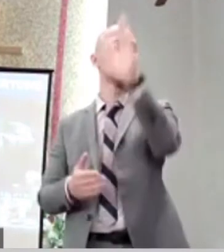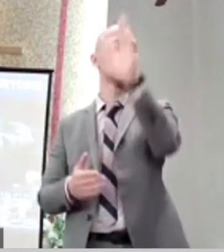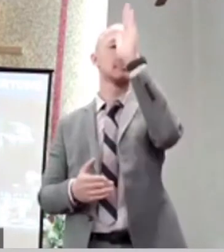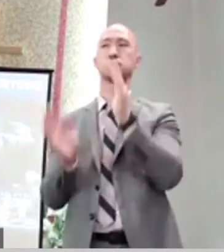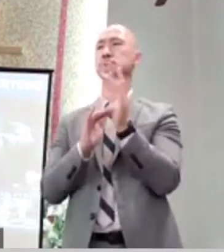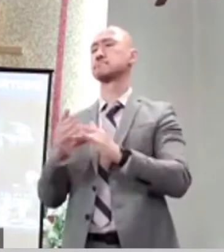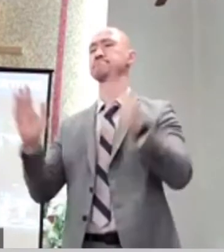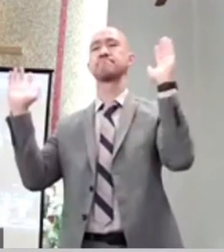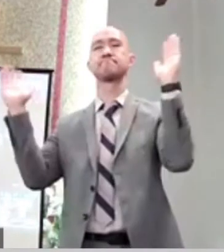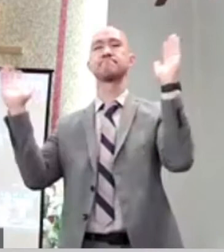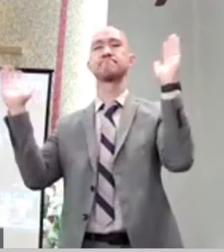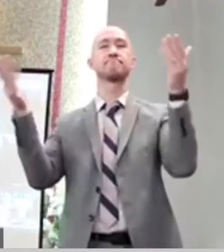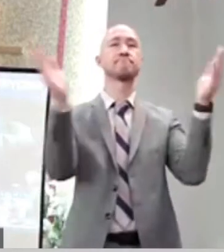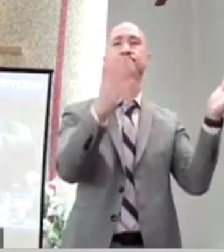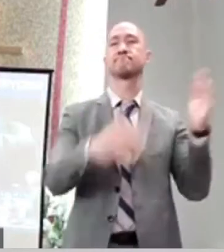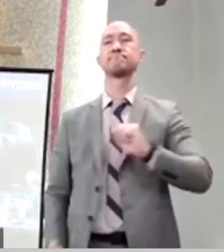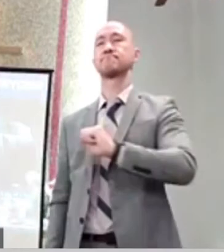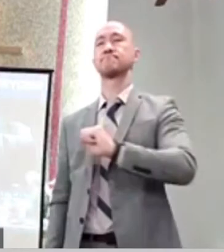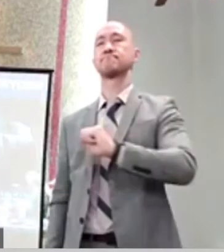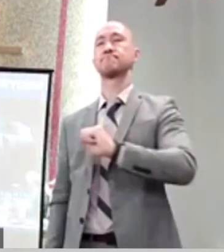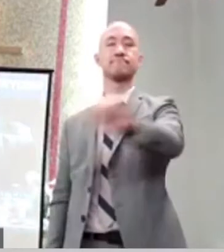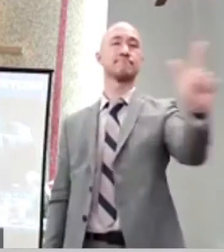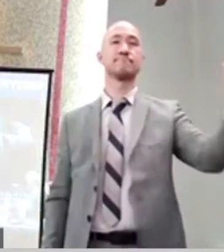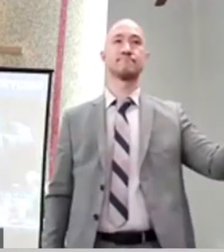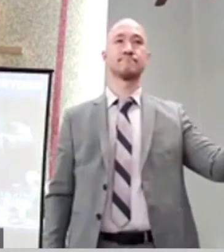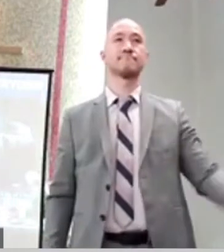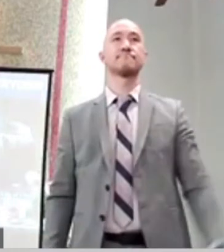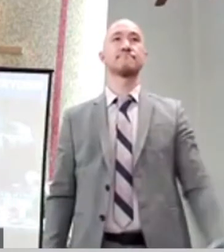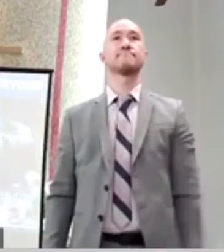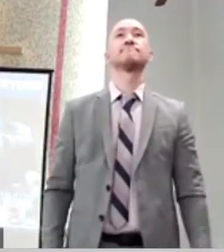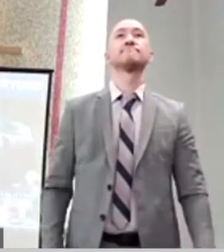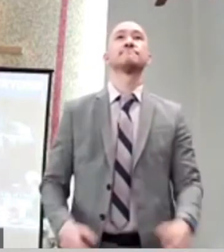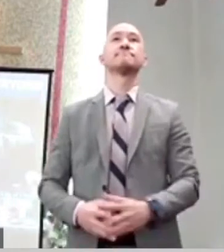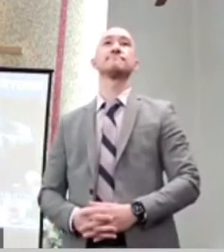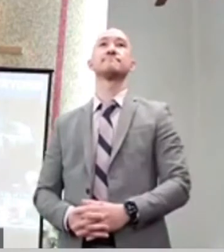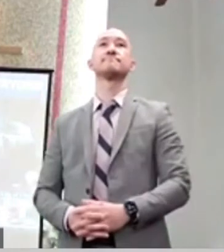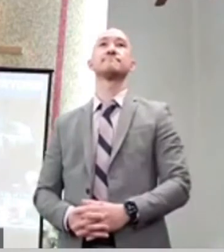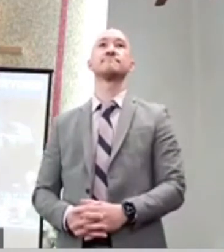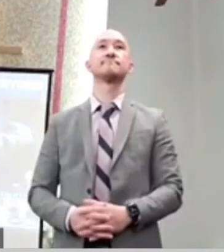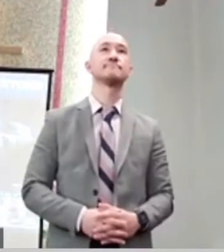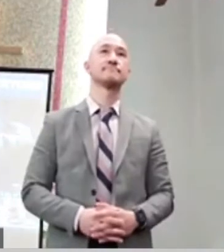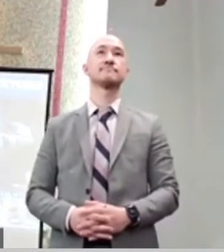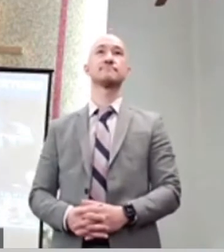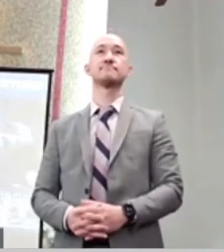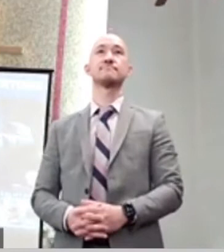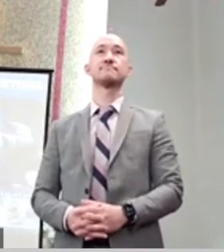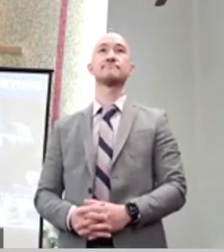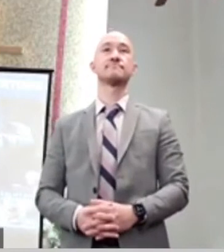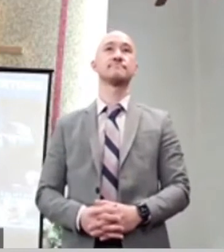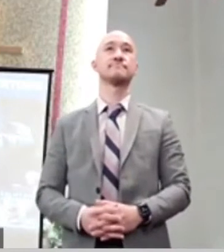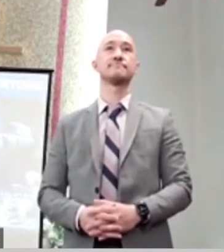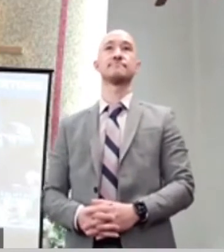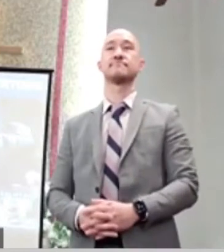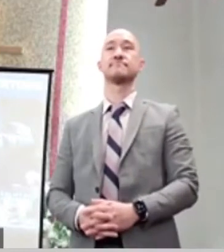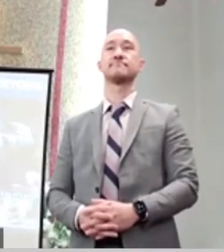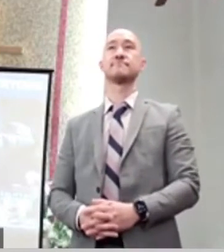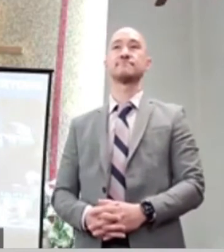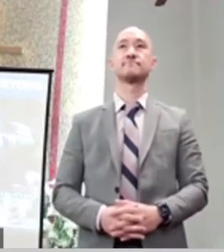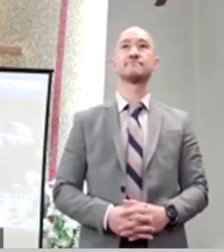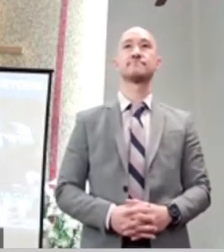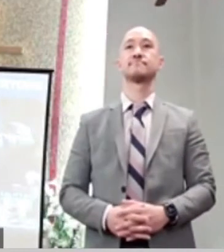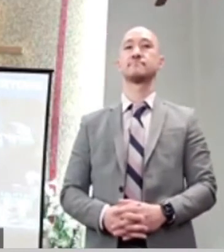Jesus was not cliquish at all. We can't accuse him of that. Even among his inner circle of disciples,